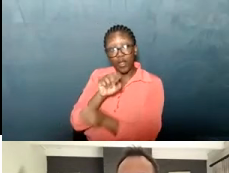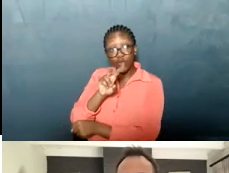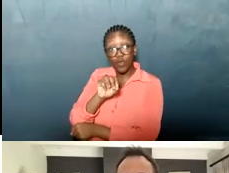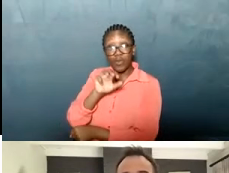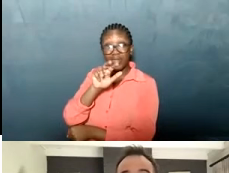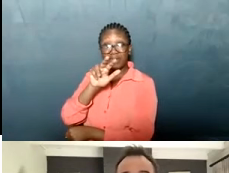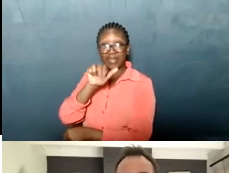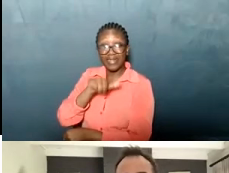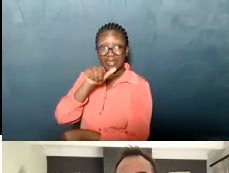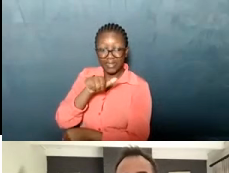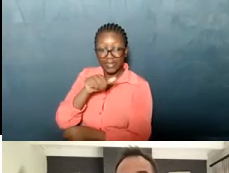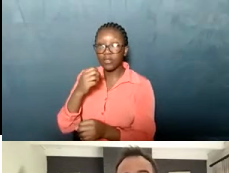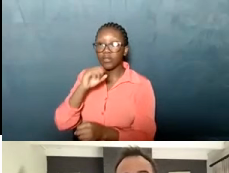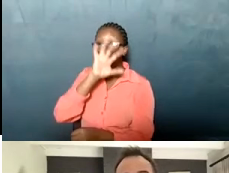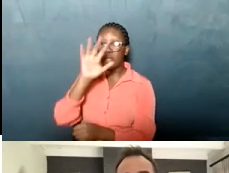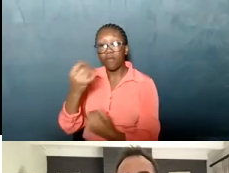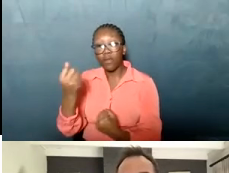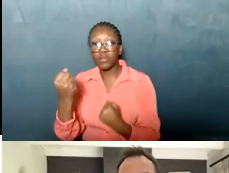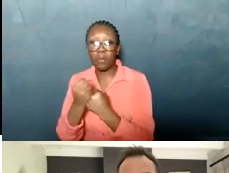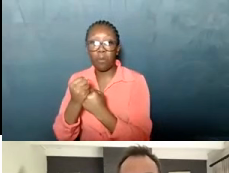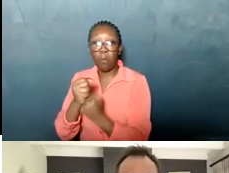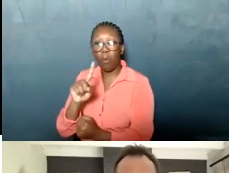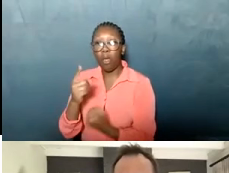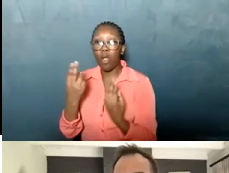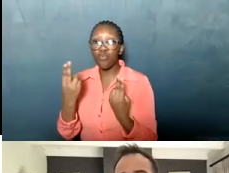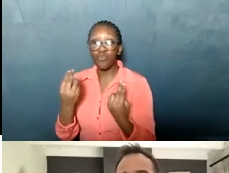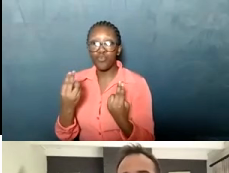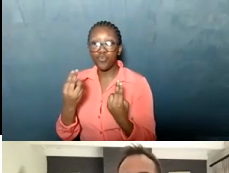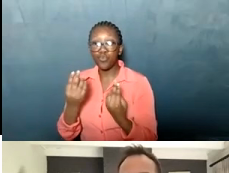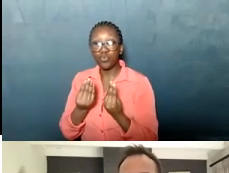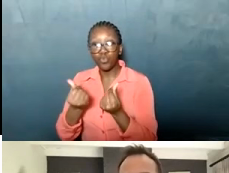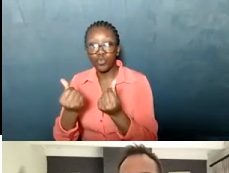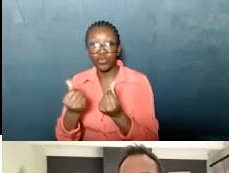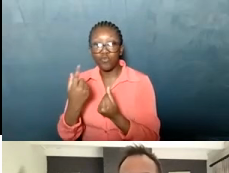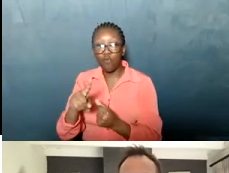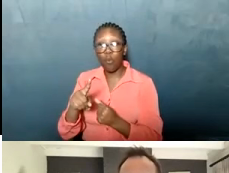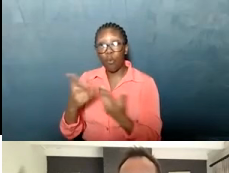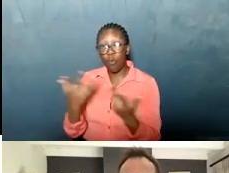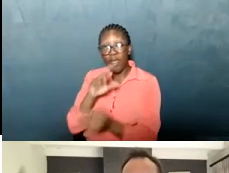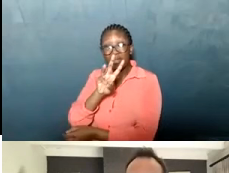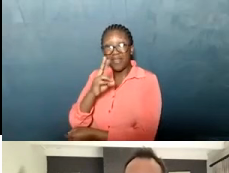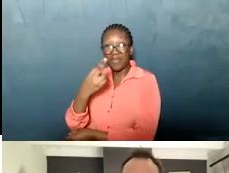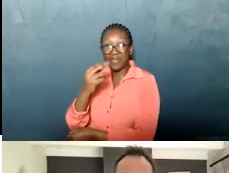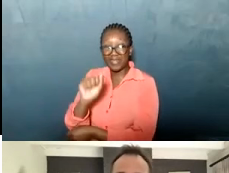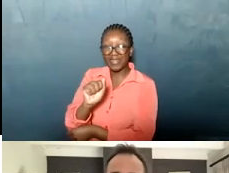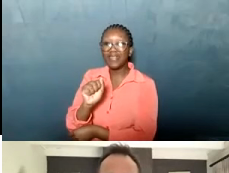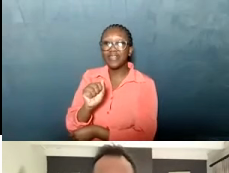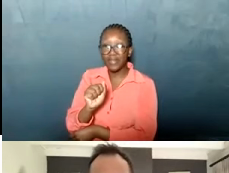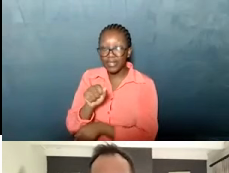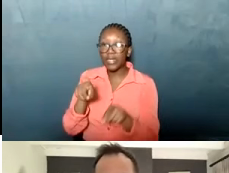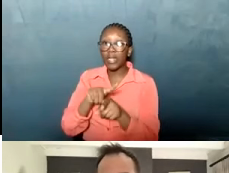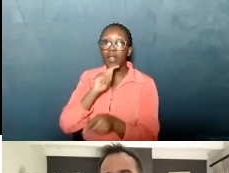supported the motion for this new resolution at the World Health Assembly. So South Africa has supported